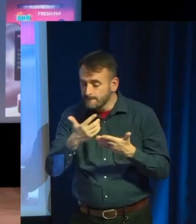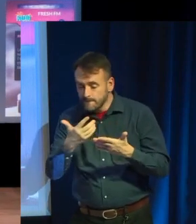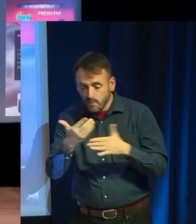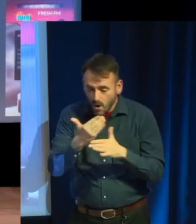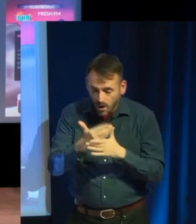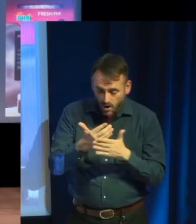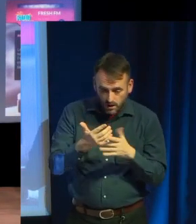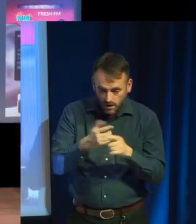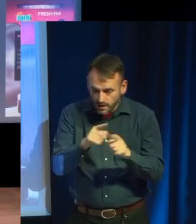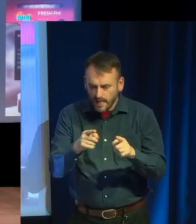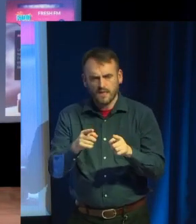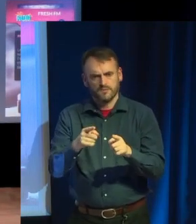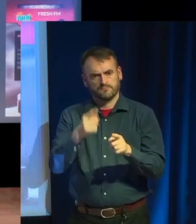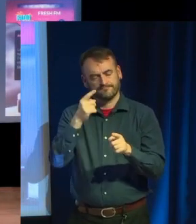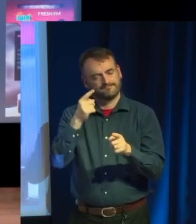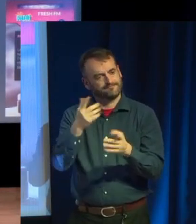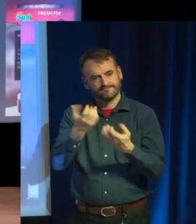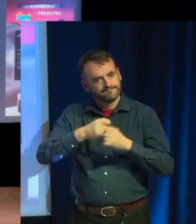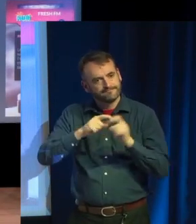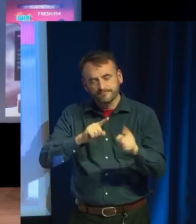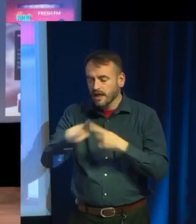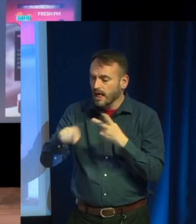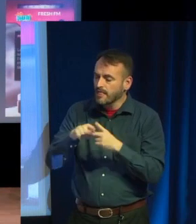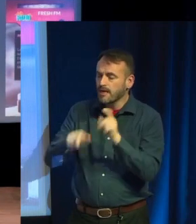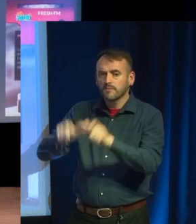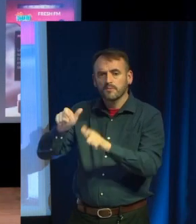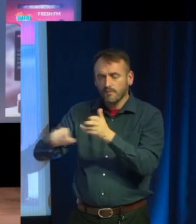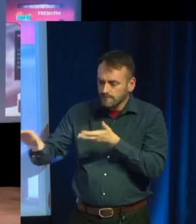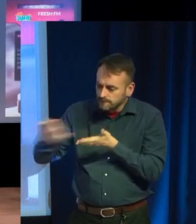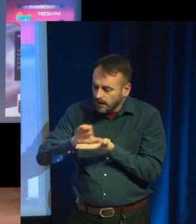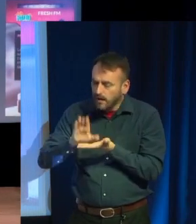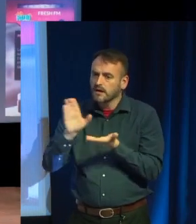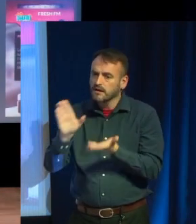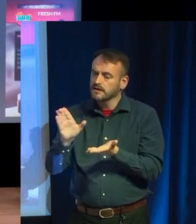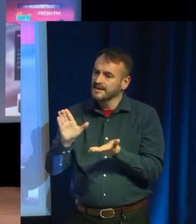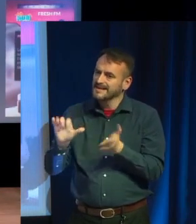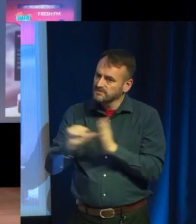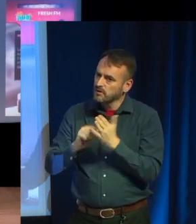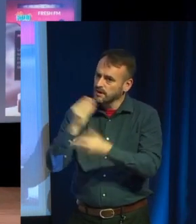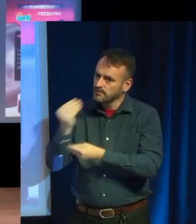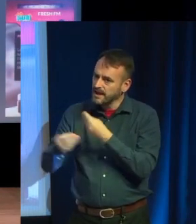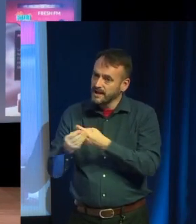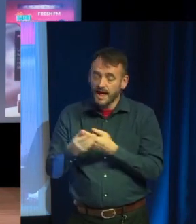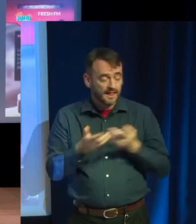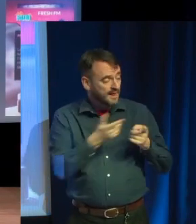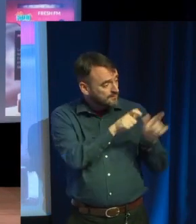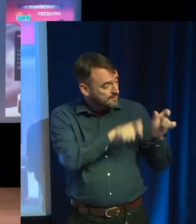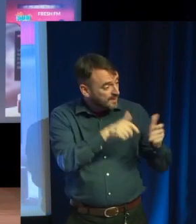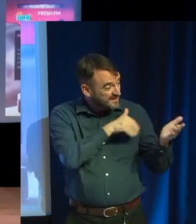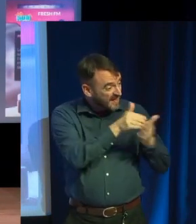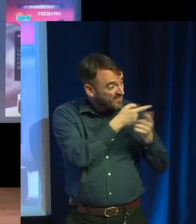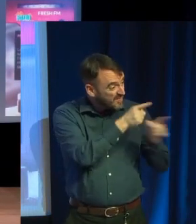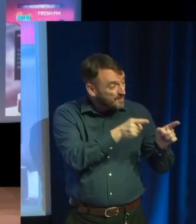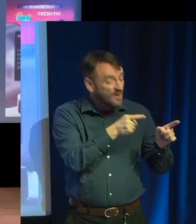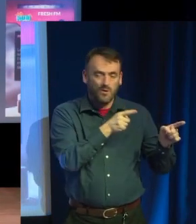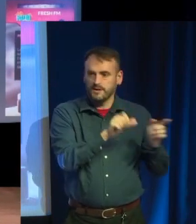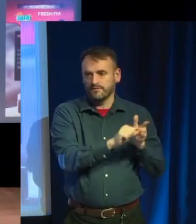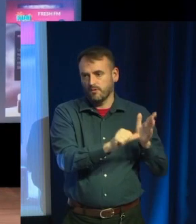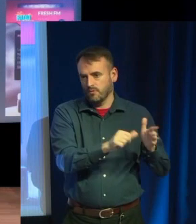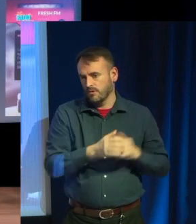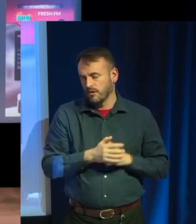have all of the stuff that you want your storefront to be filled with. So be